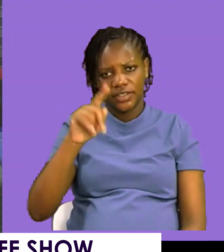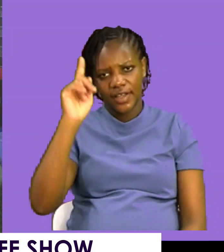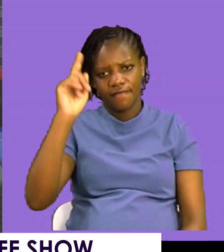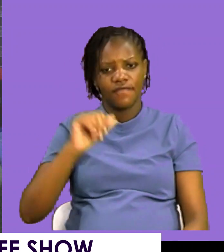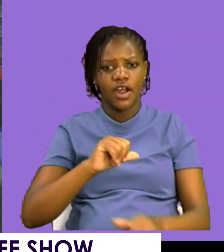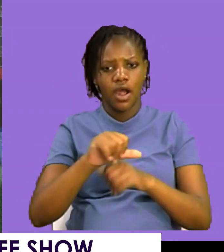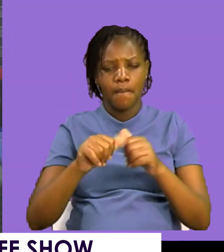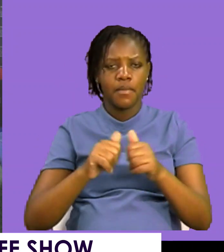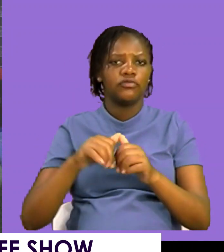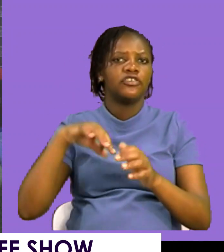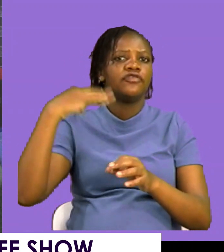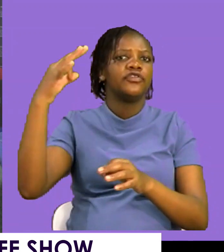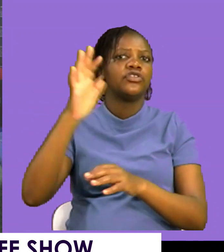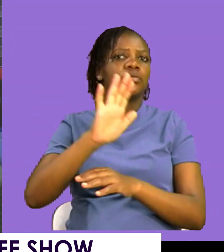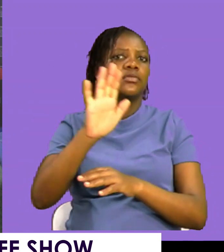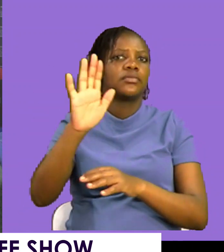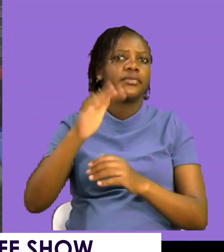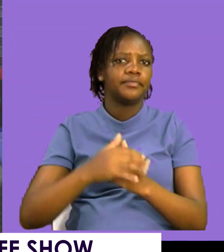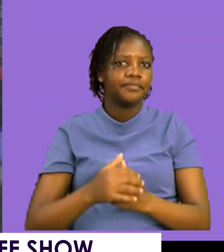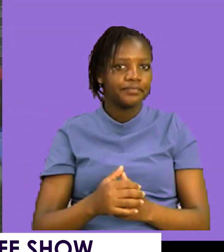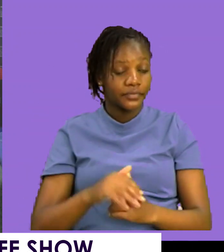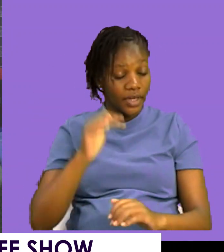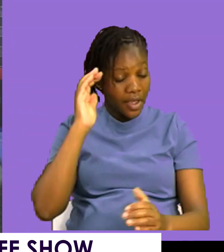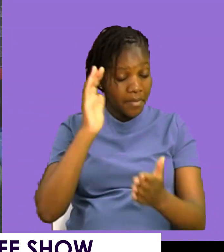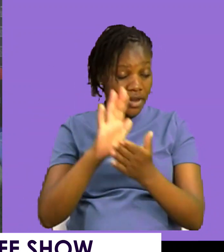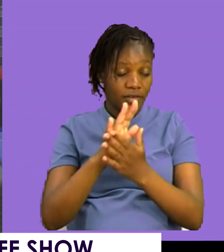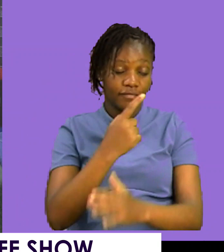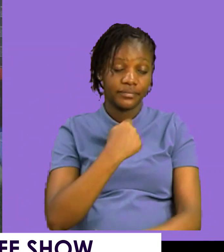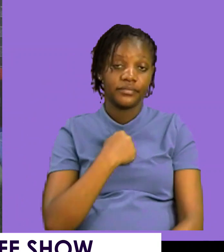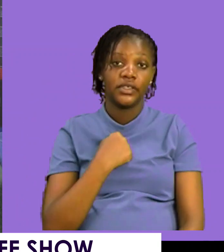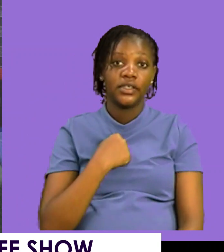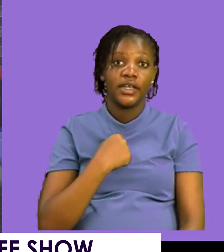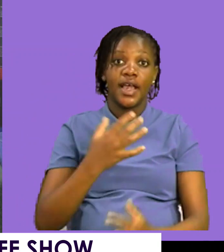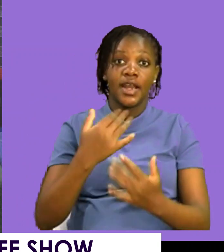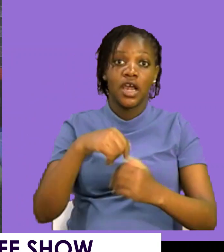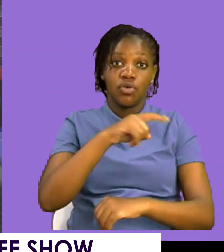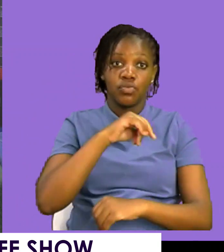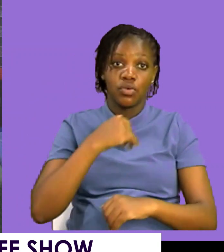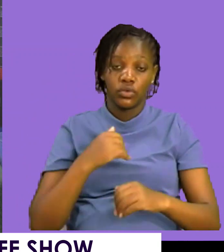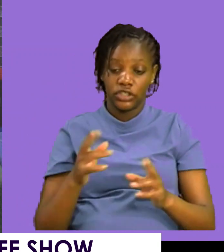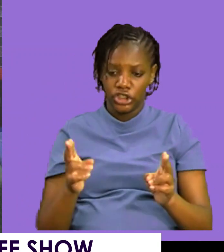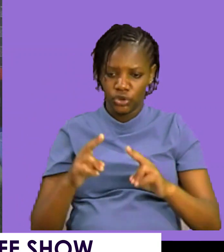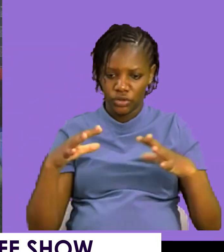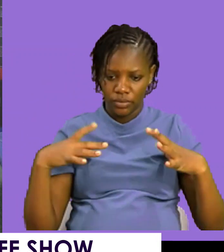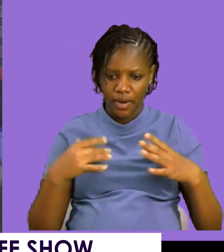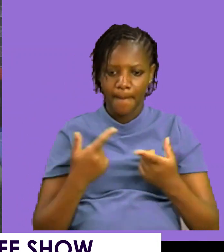where you are headed to. Believe it or not, we are already going for a break.